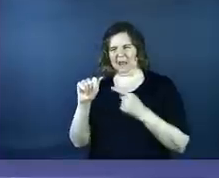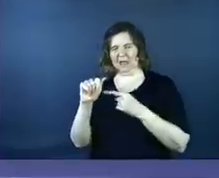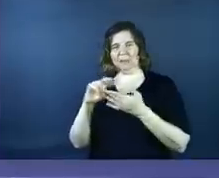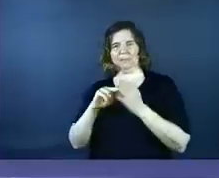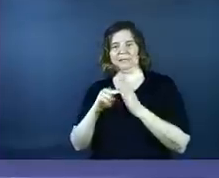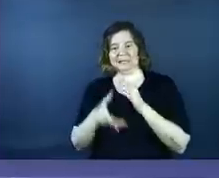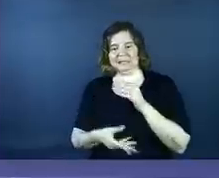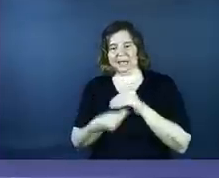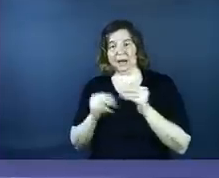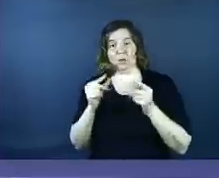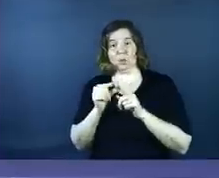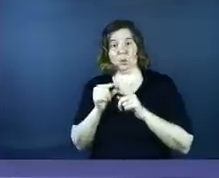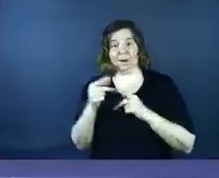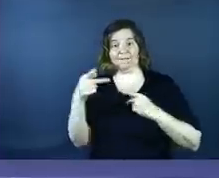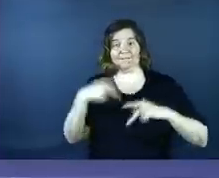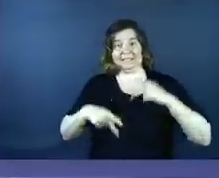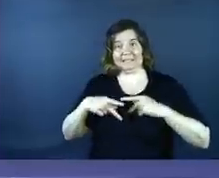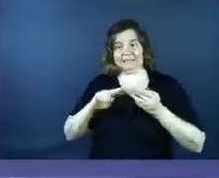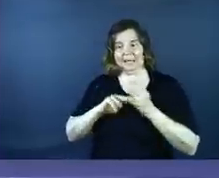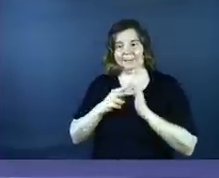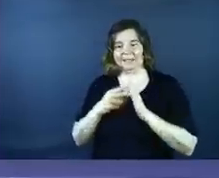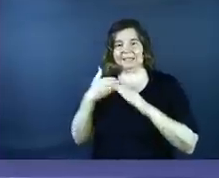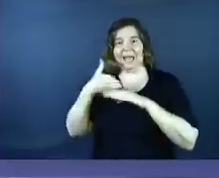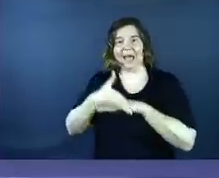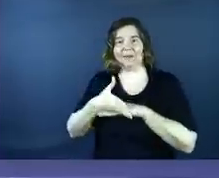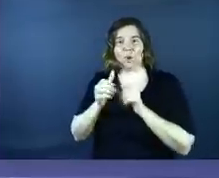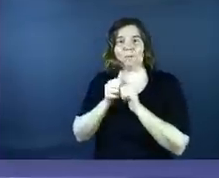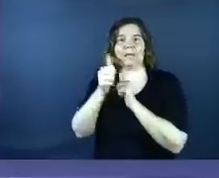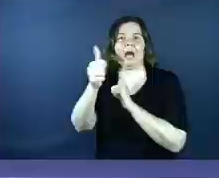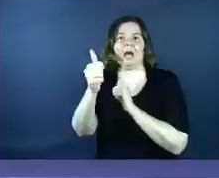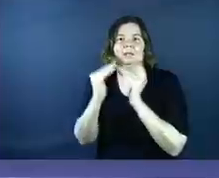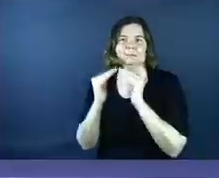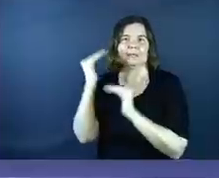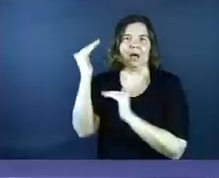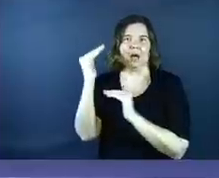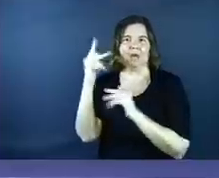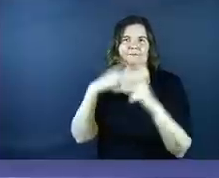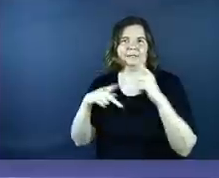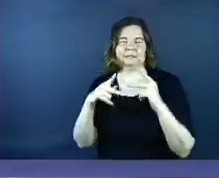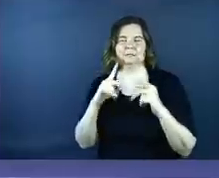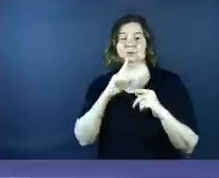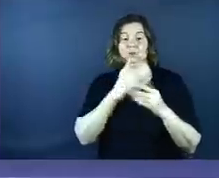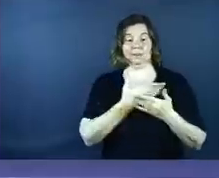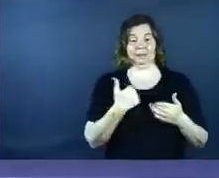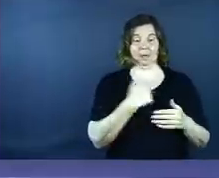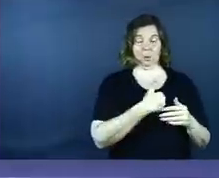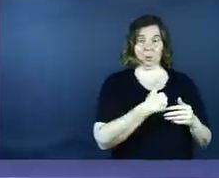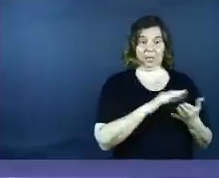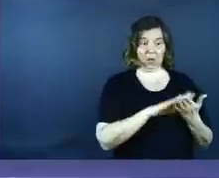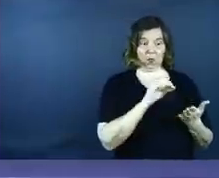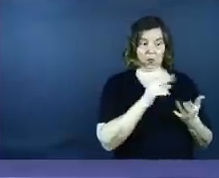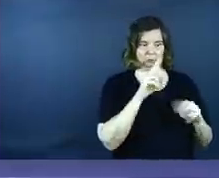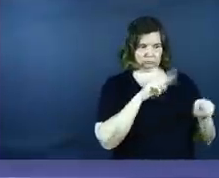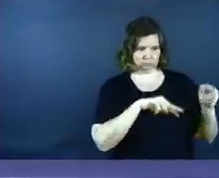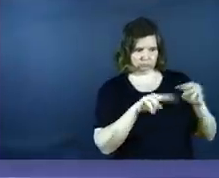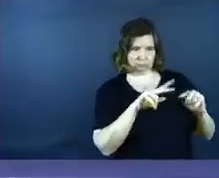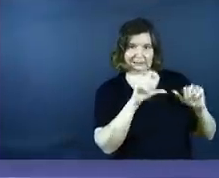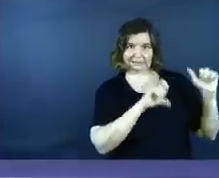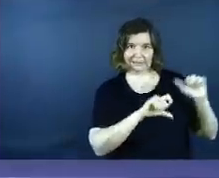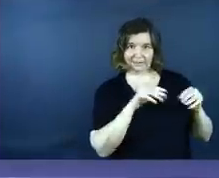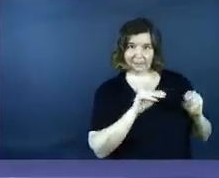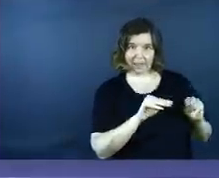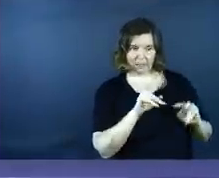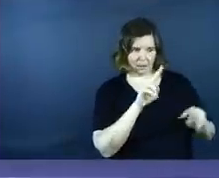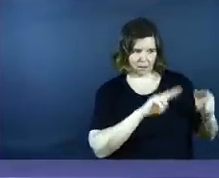added onto the word physics. It means after, or it means beyond physics. There are things that we can learn through the scientific